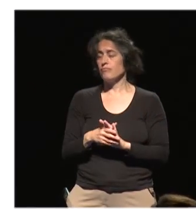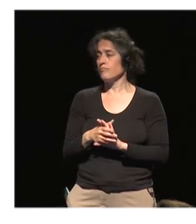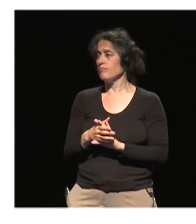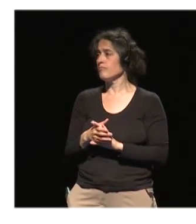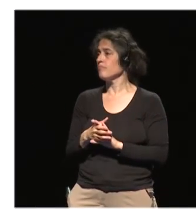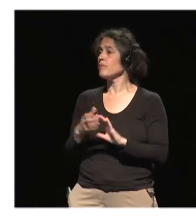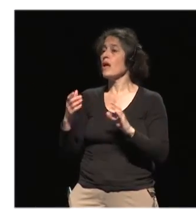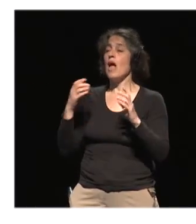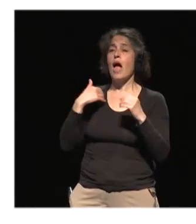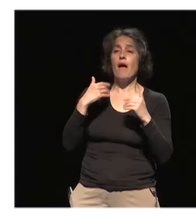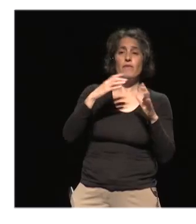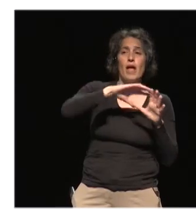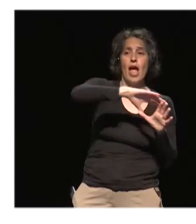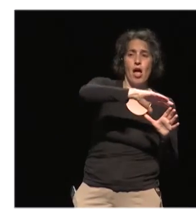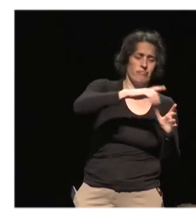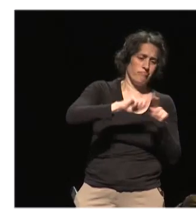is the link between